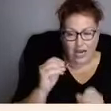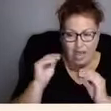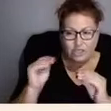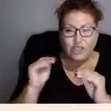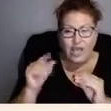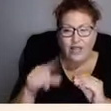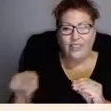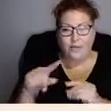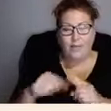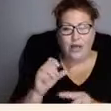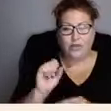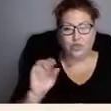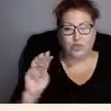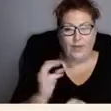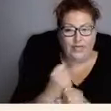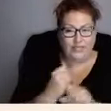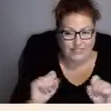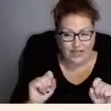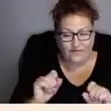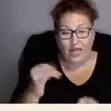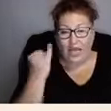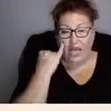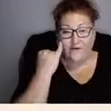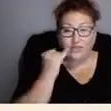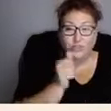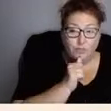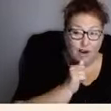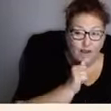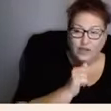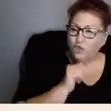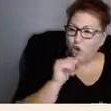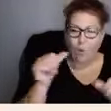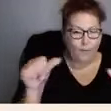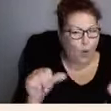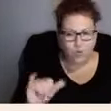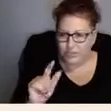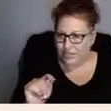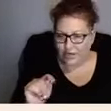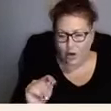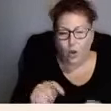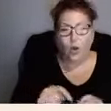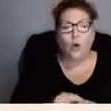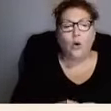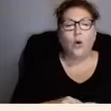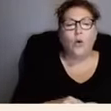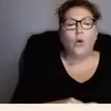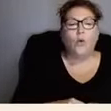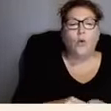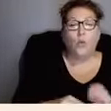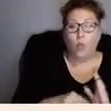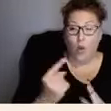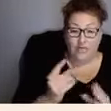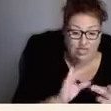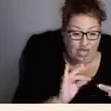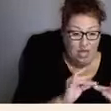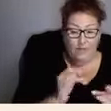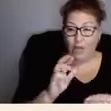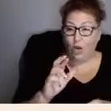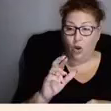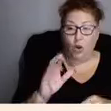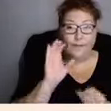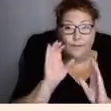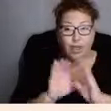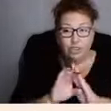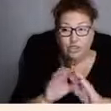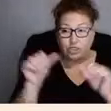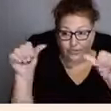media safety. If it's private, do not post it. Once a comment or picture is posted, it's in cyberspace forever. Even if you try